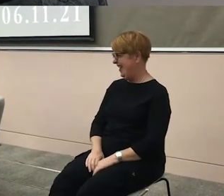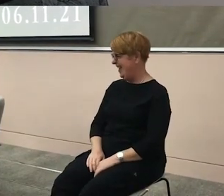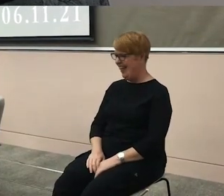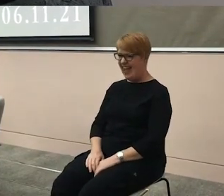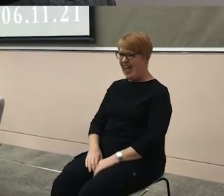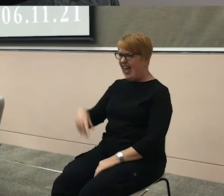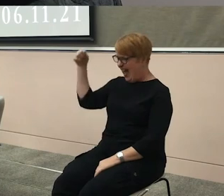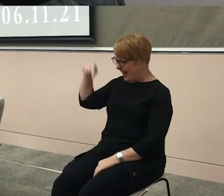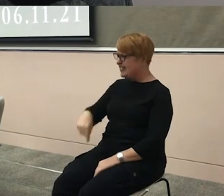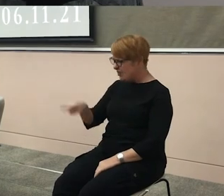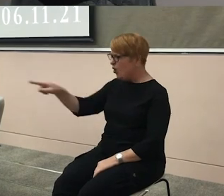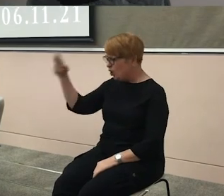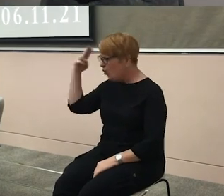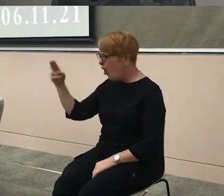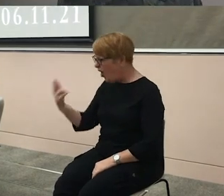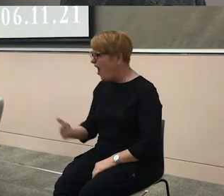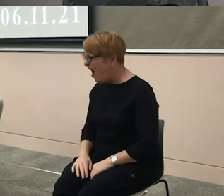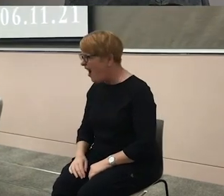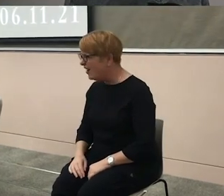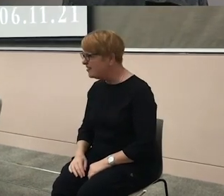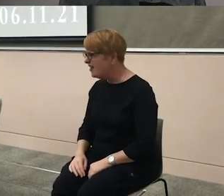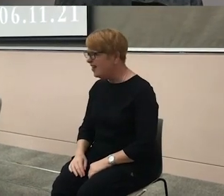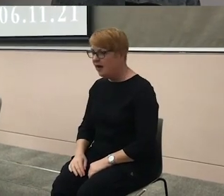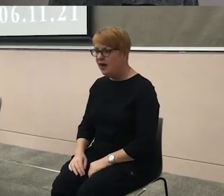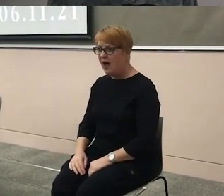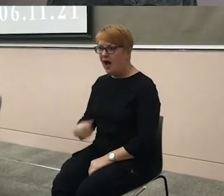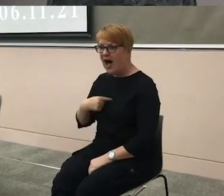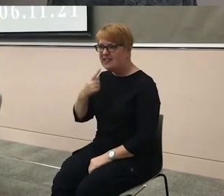call art? Like, she was asking me, like,